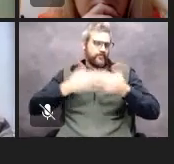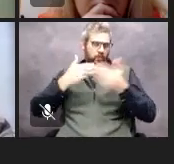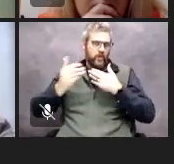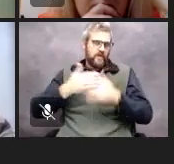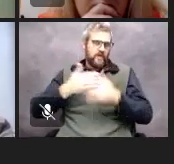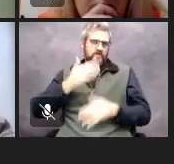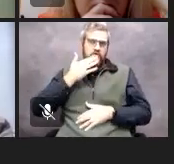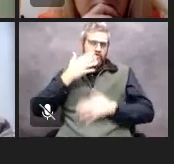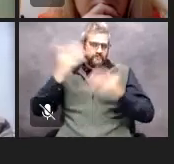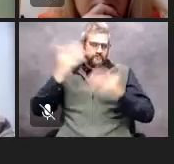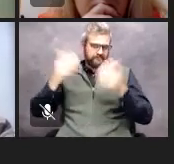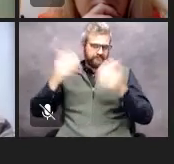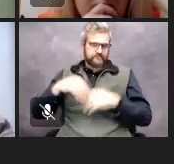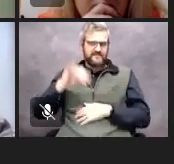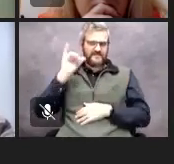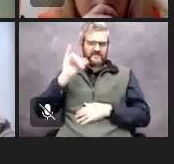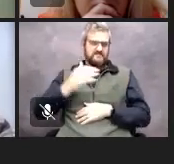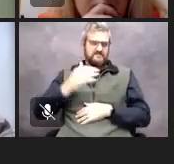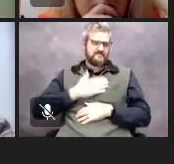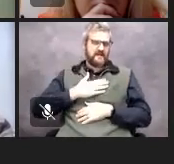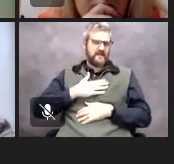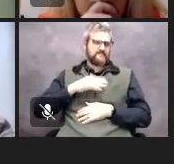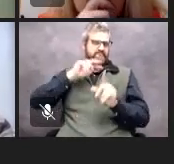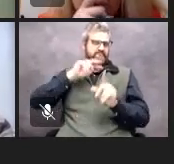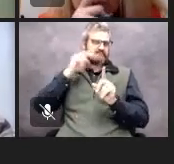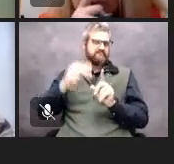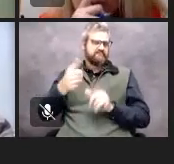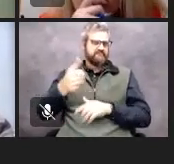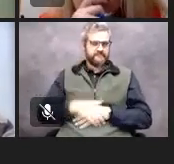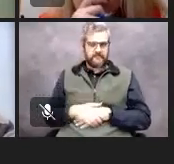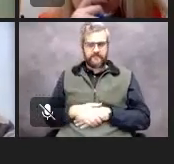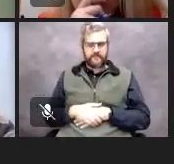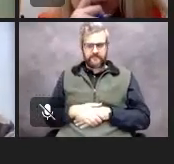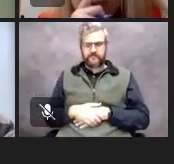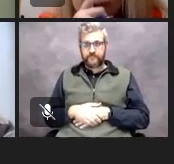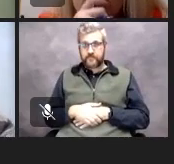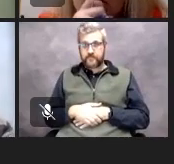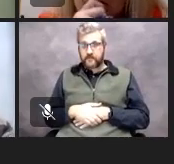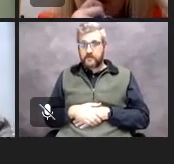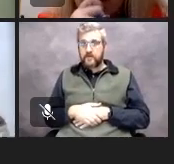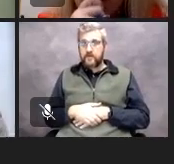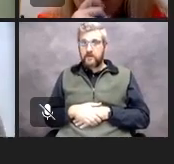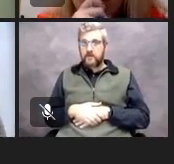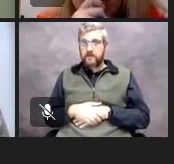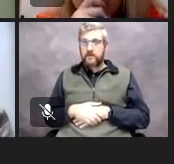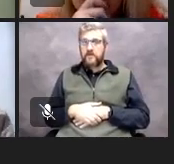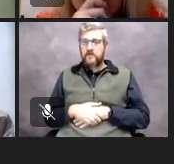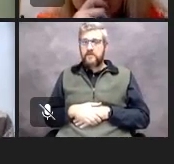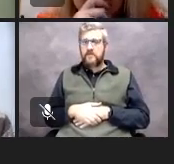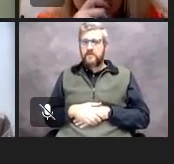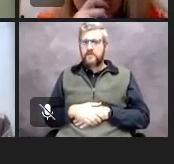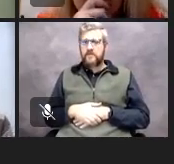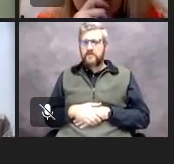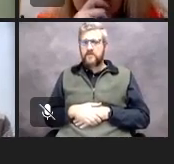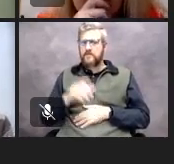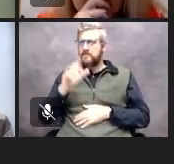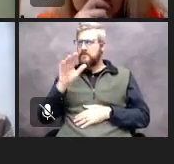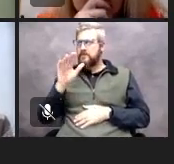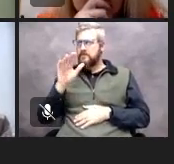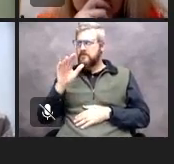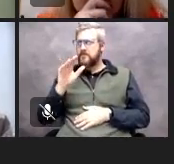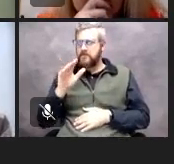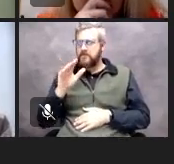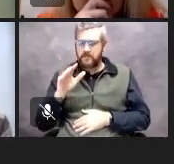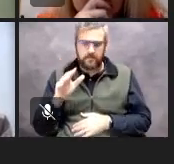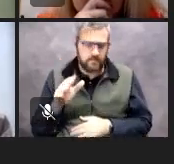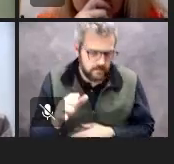color it is. So that's just where I'm coming from with that. I will mention, and it won't really help you, but there is a benchmark report